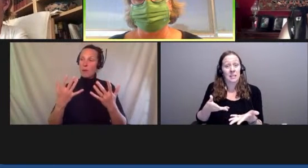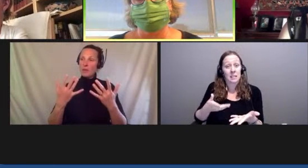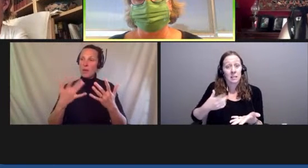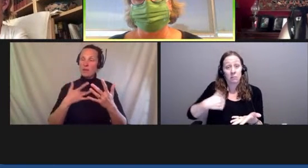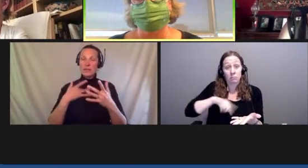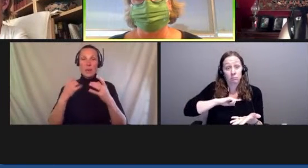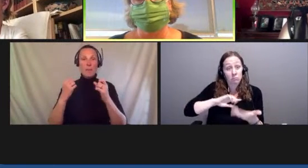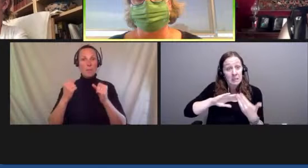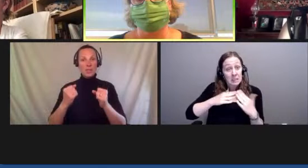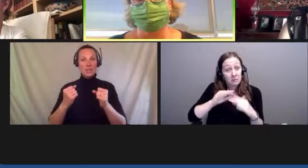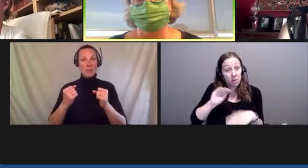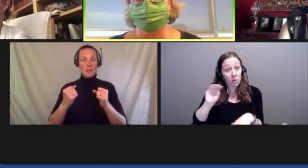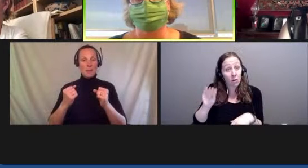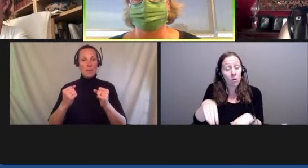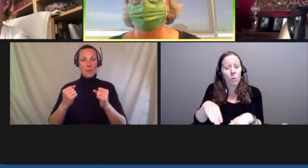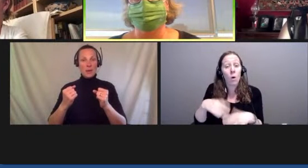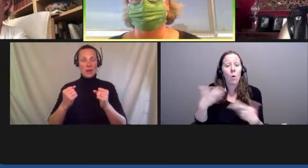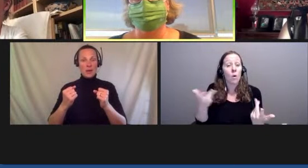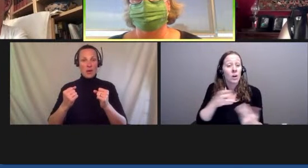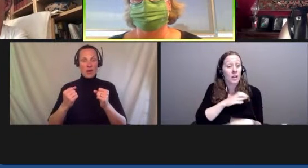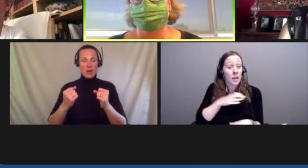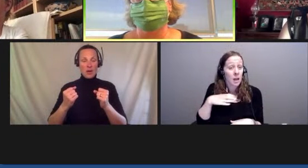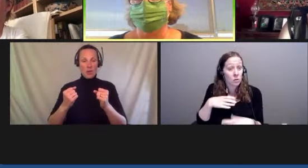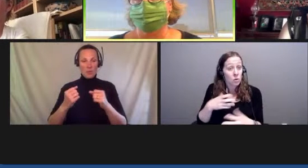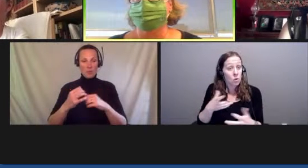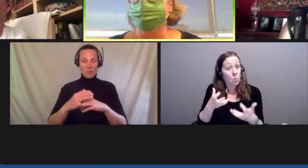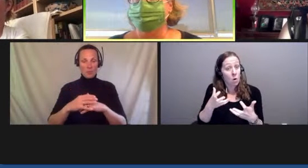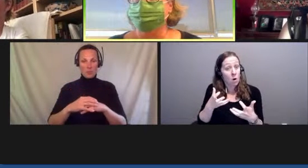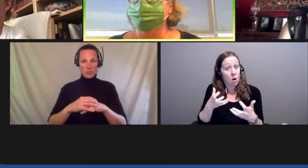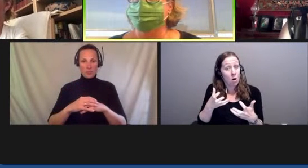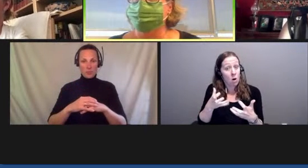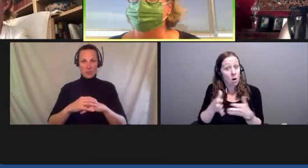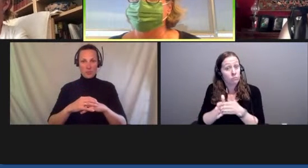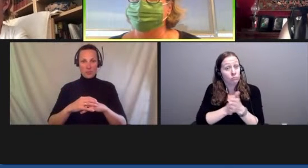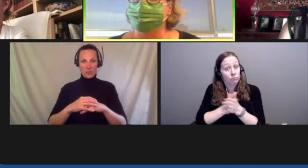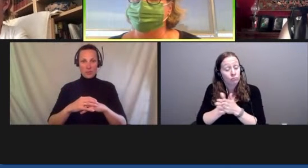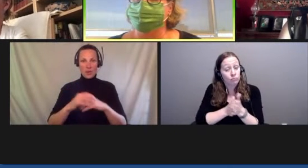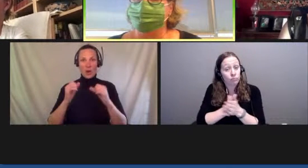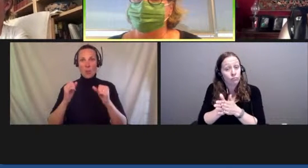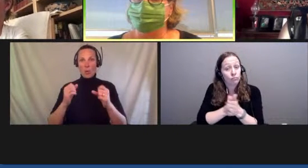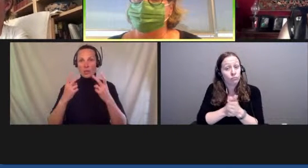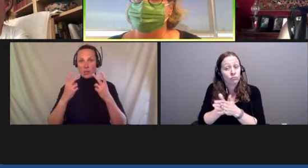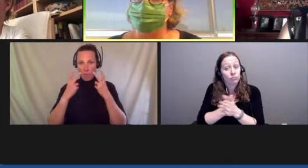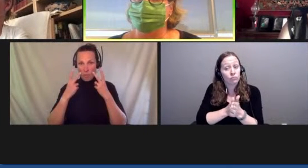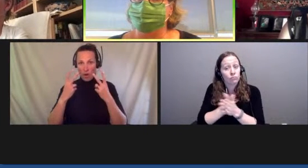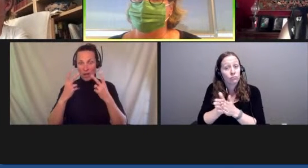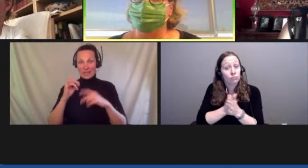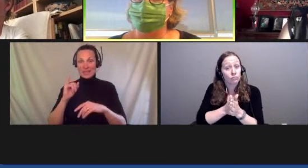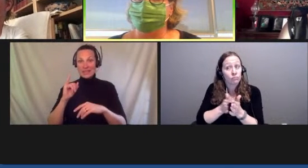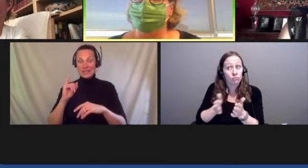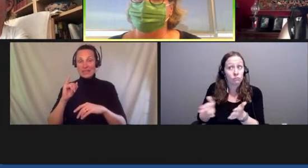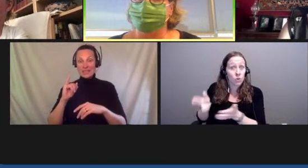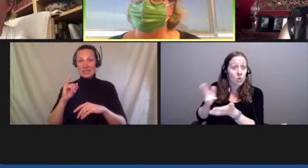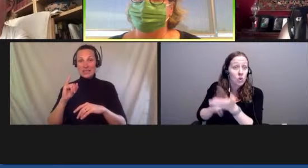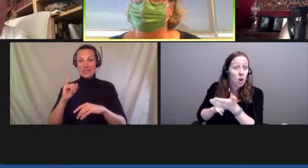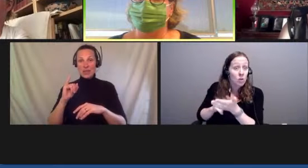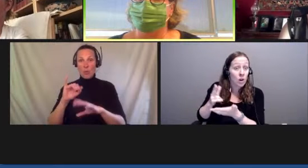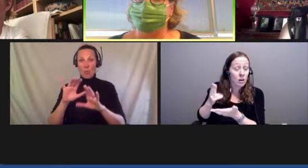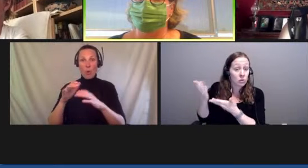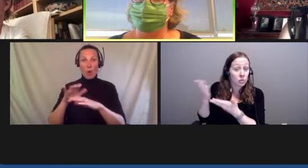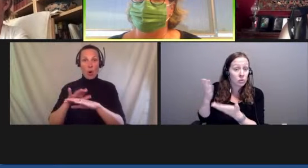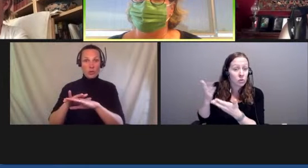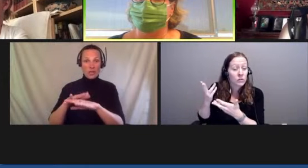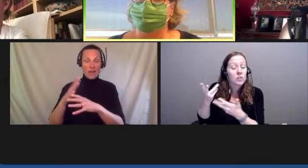city want to, or would council be interested, in further contracting out services? Do we want to look